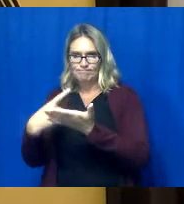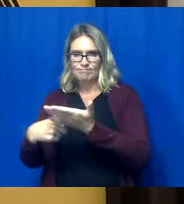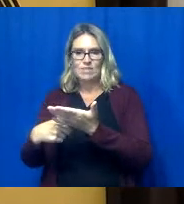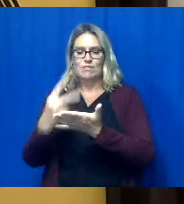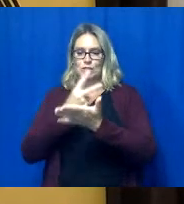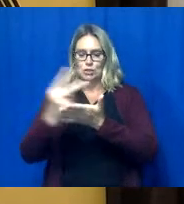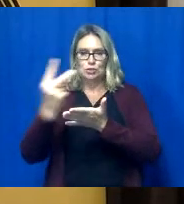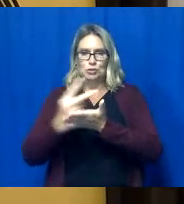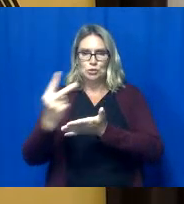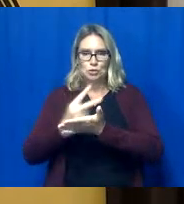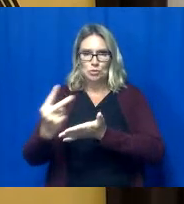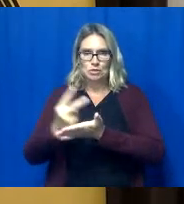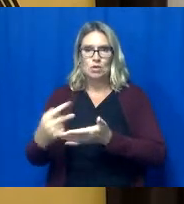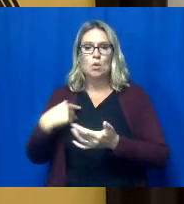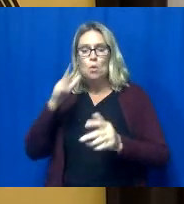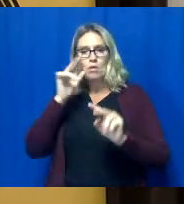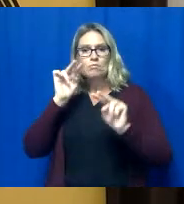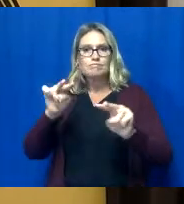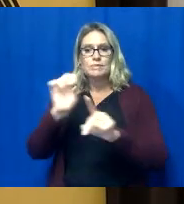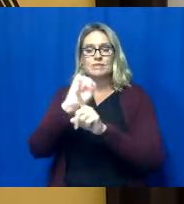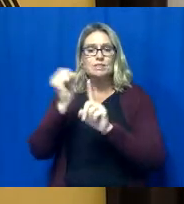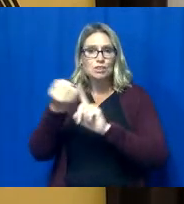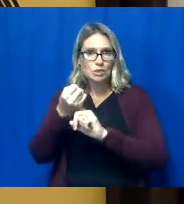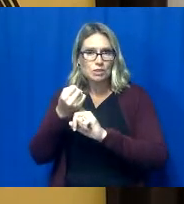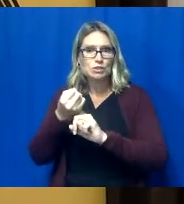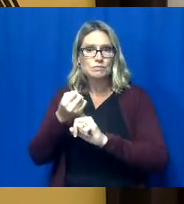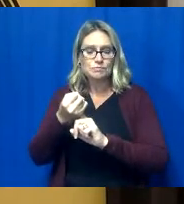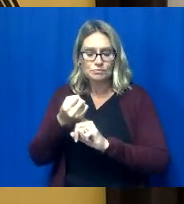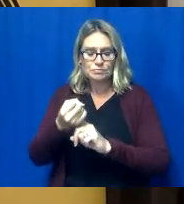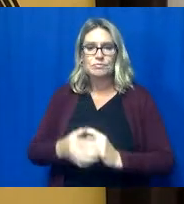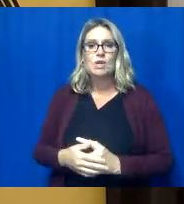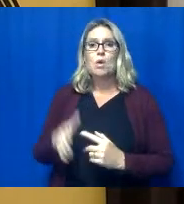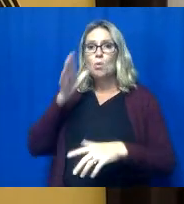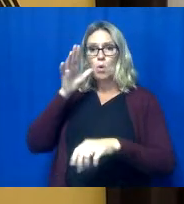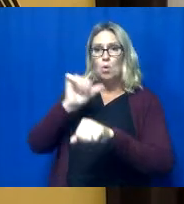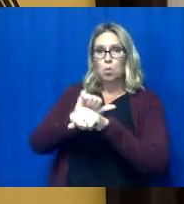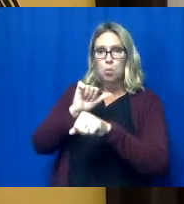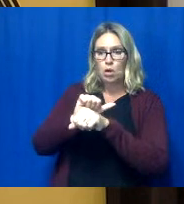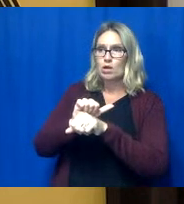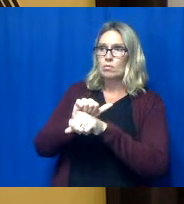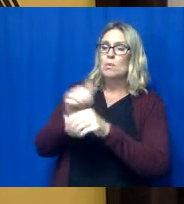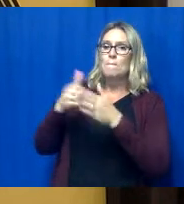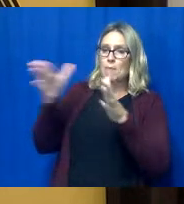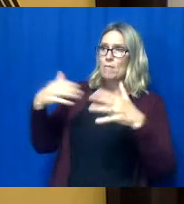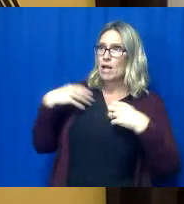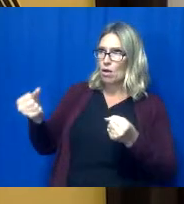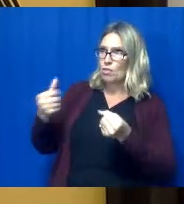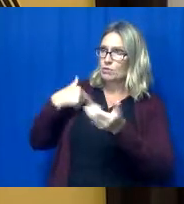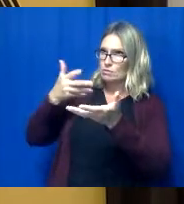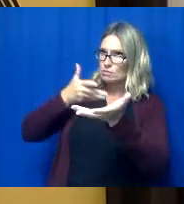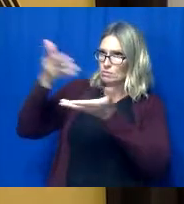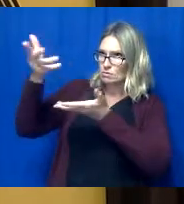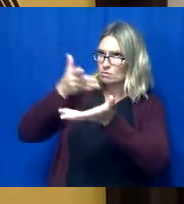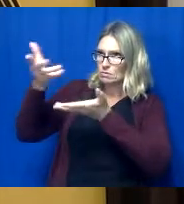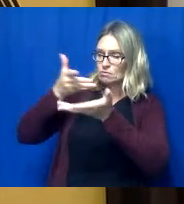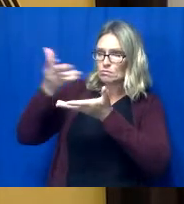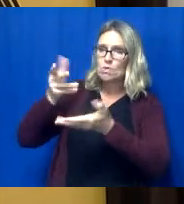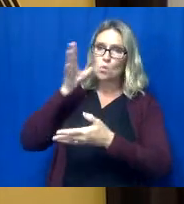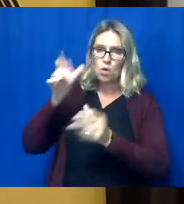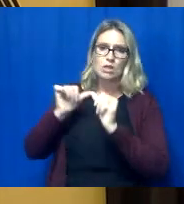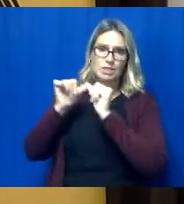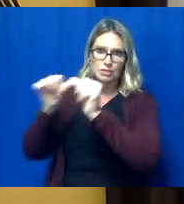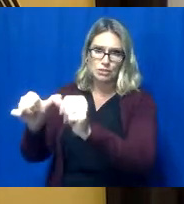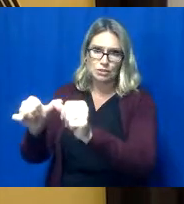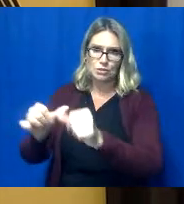to monitor the situation and work closely with public health in order to find the best way of doing